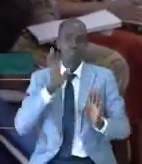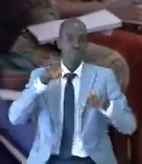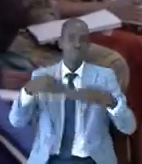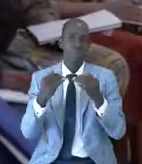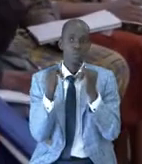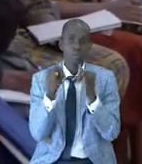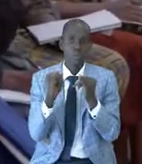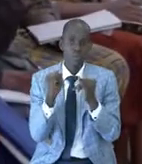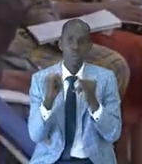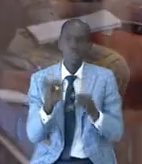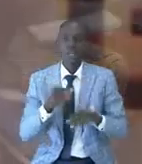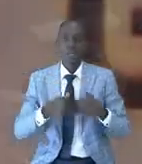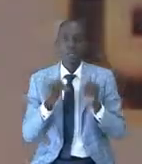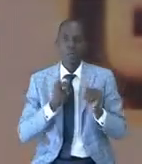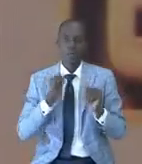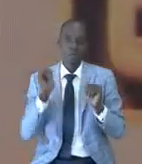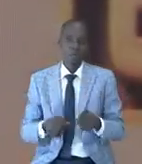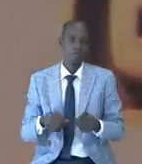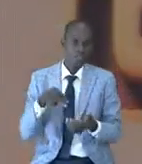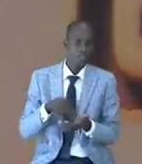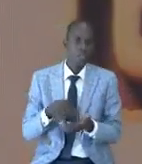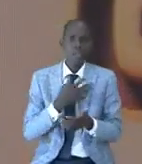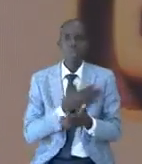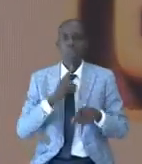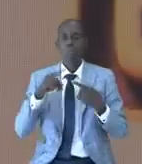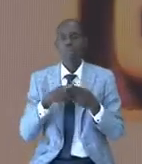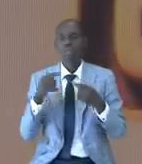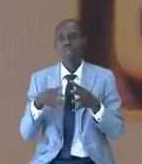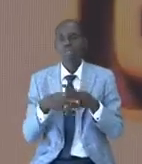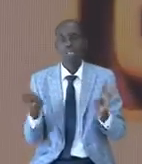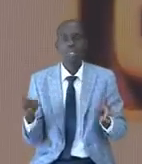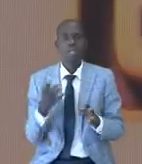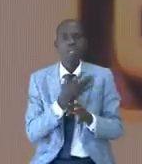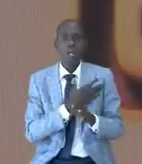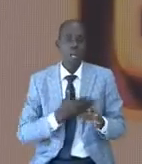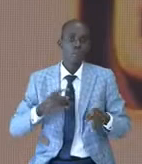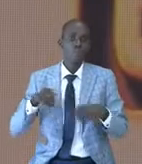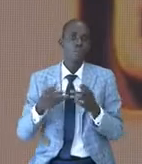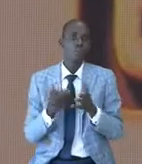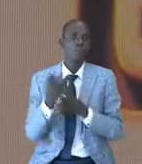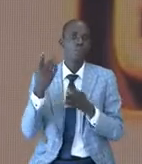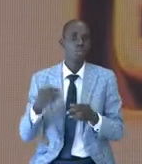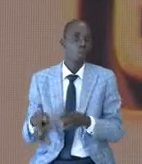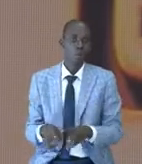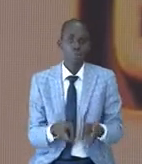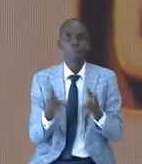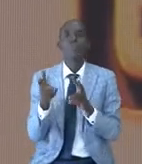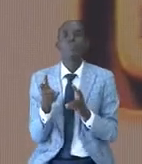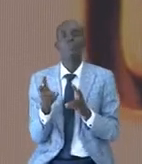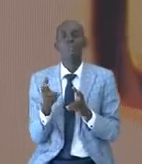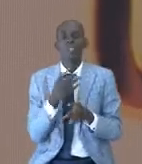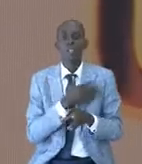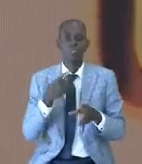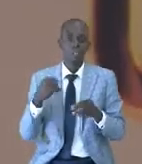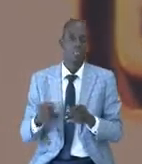you can stand up, get to the gate, and get through the gateway, and the great change will